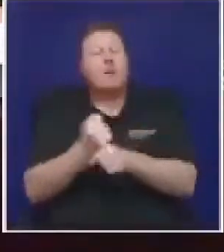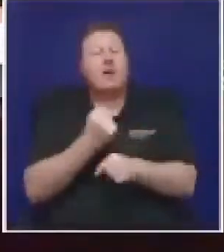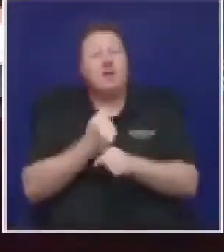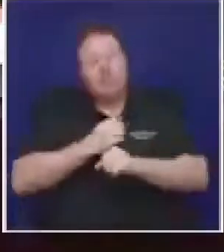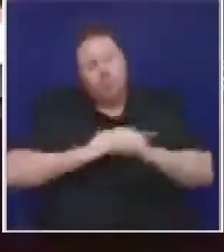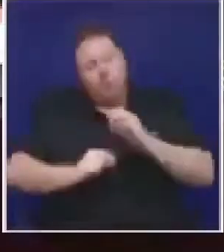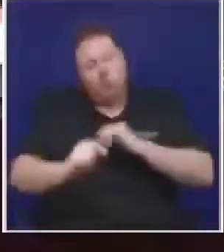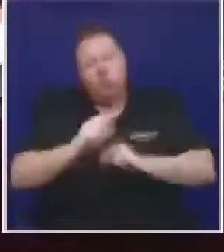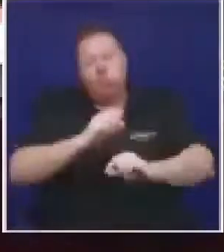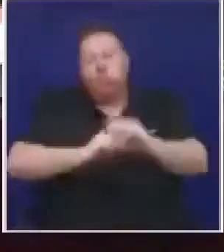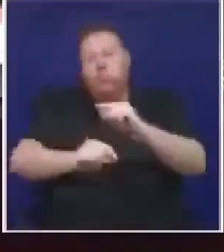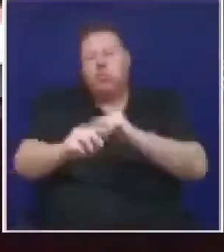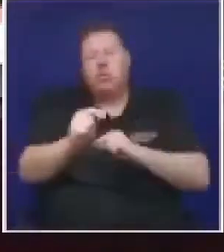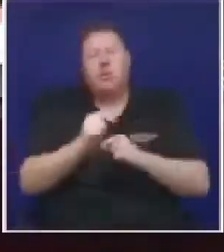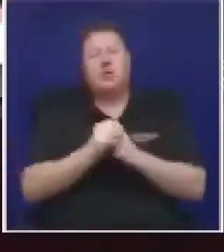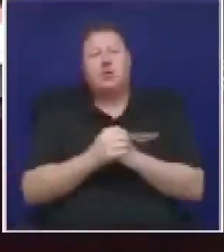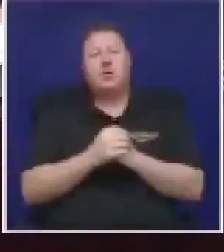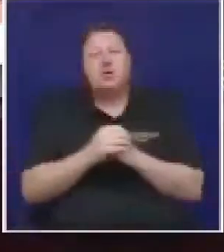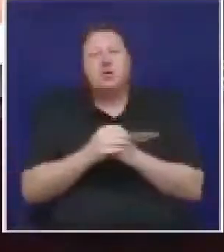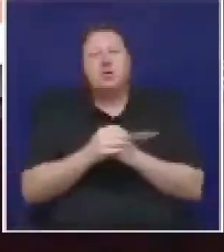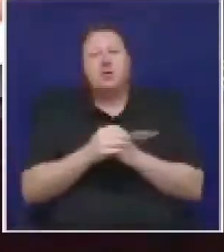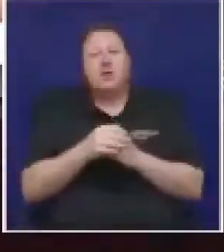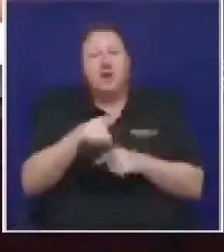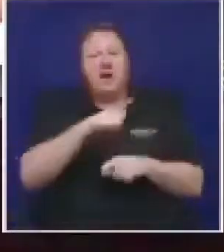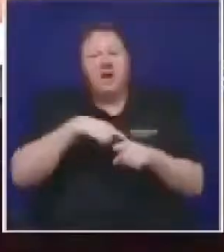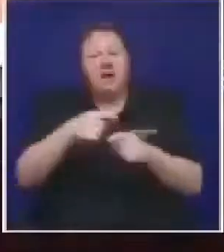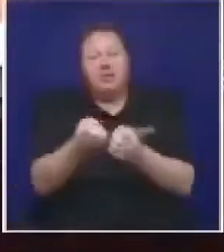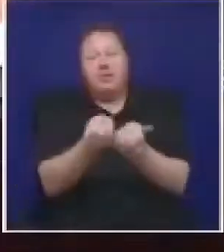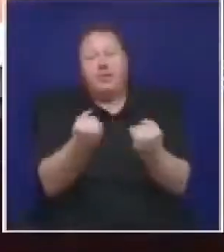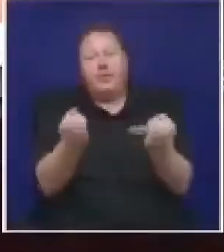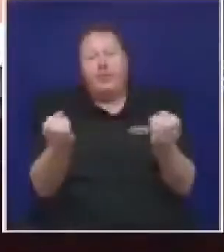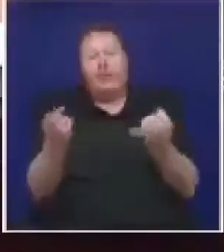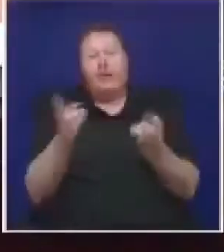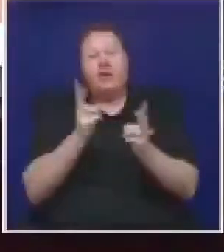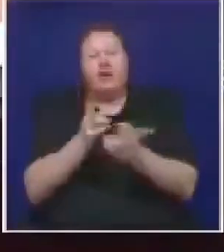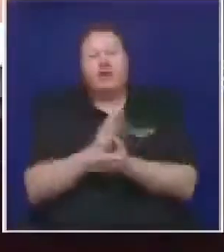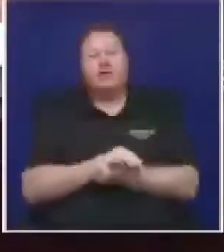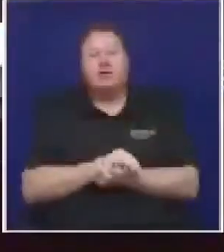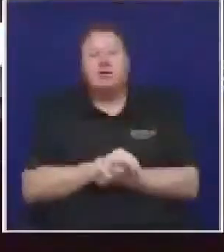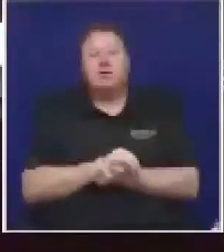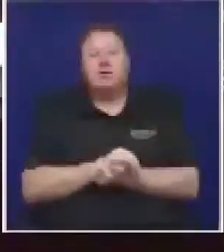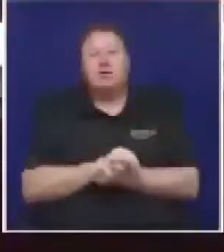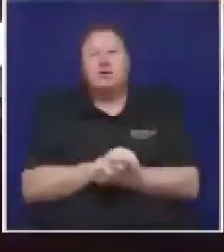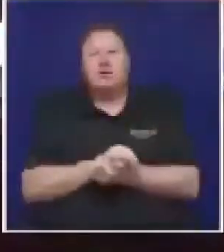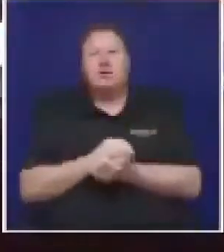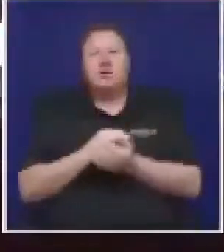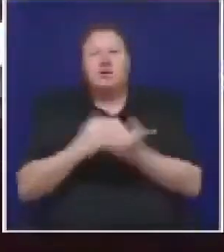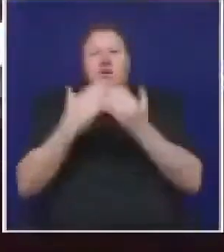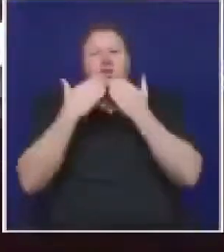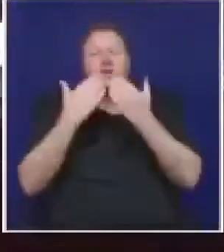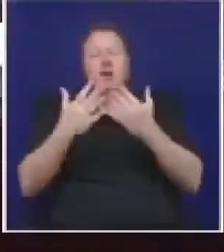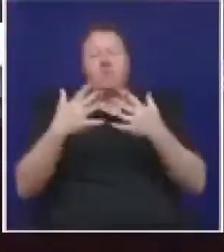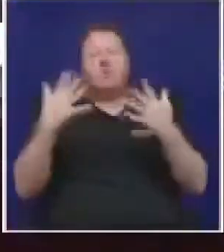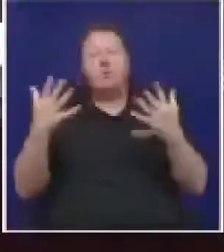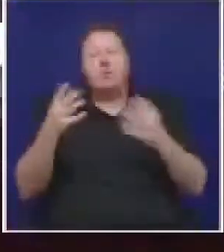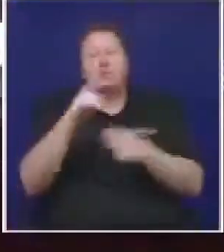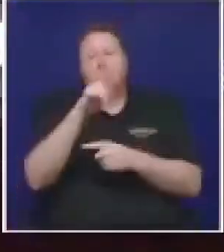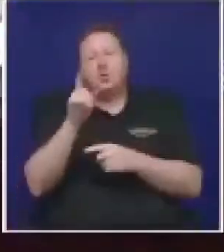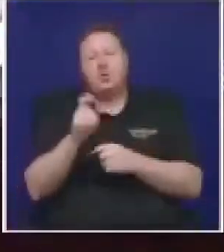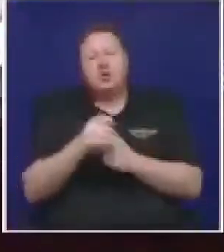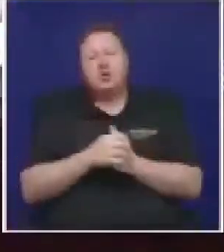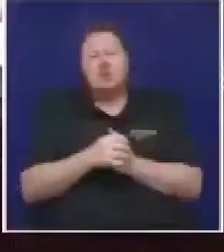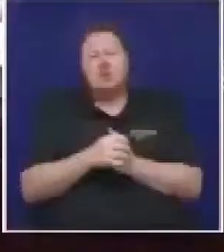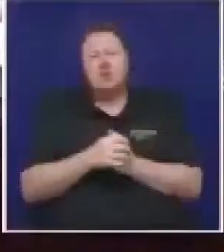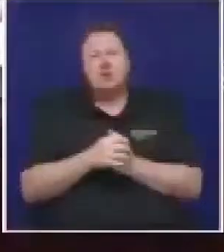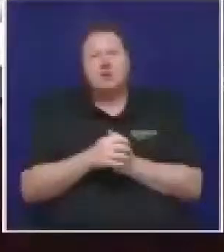track the redistribution of land. So thank you very much for the question. We are